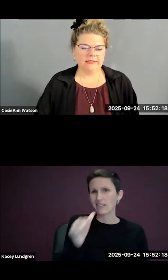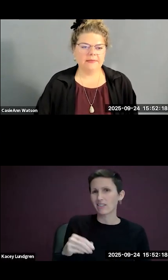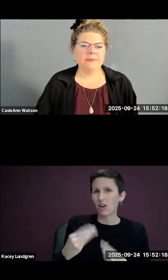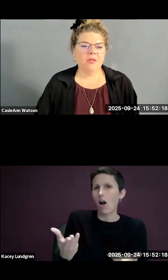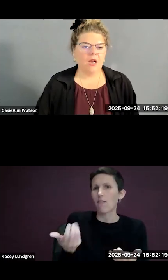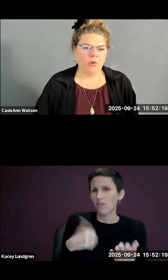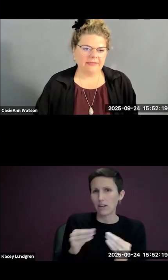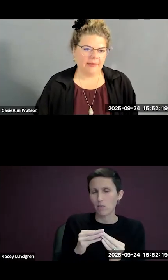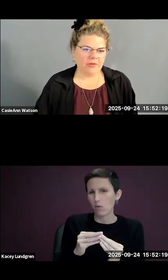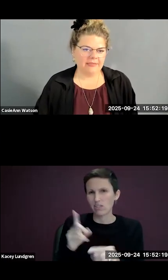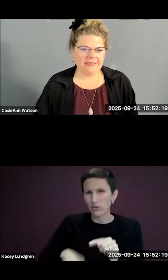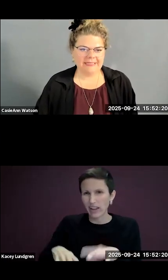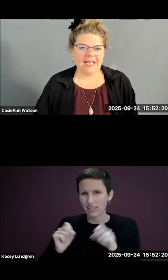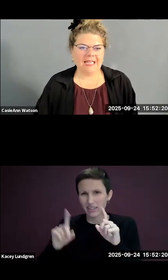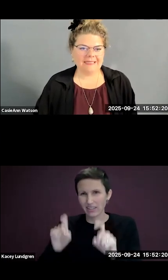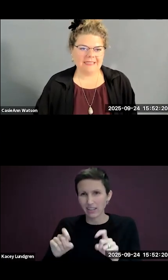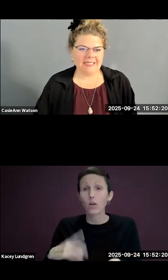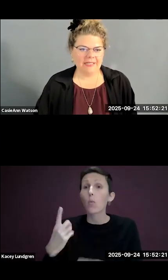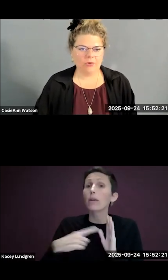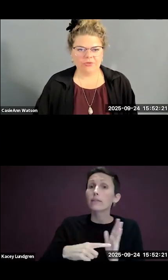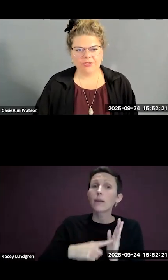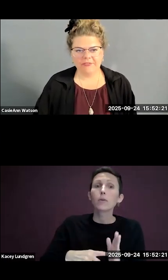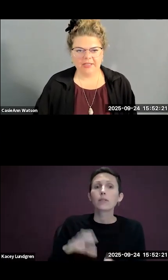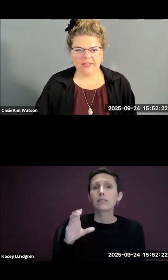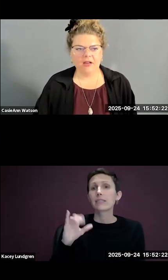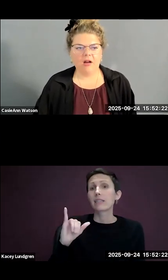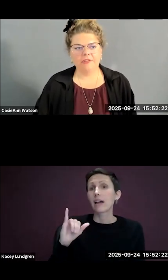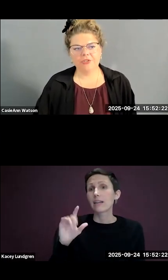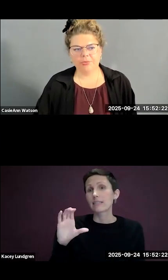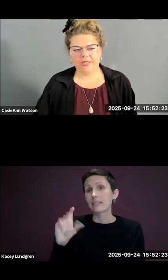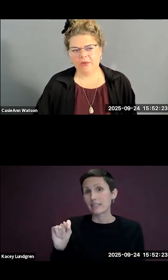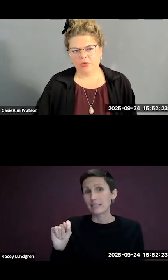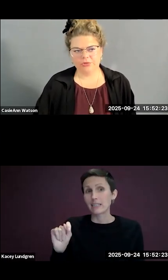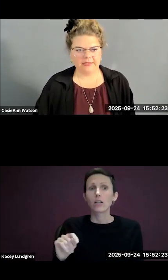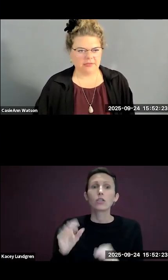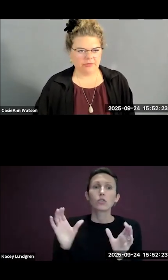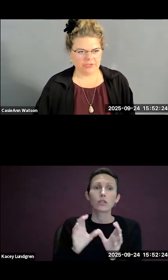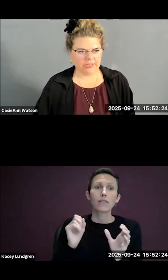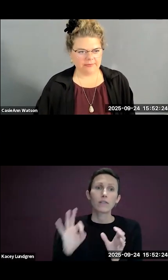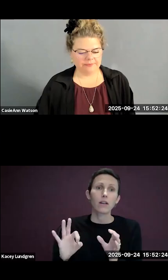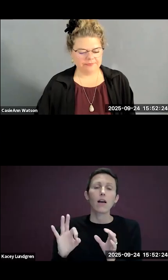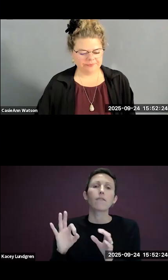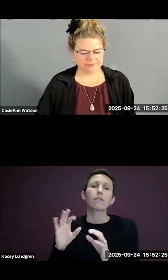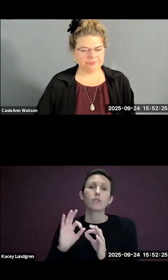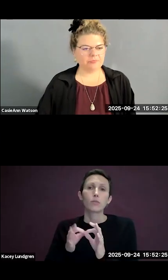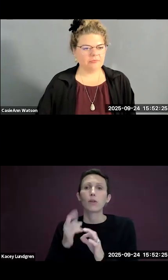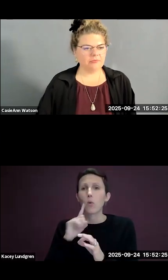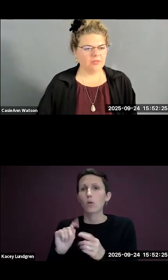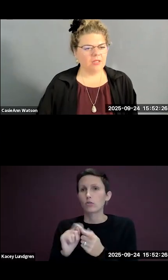take the test. One example is the CICT, or Certificate of Interpreting or Transliteration.